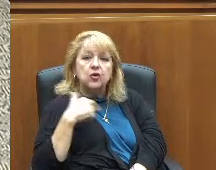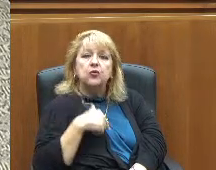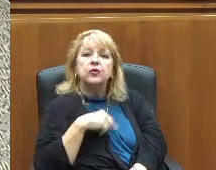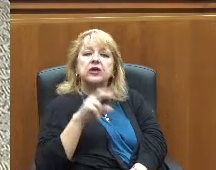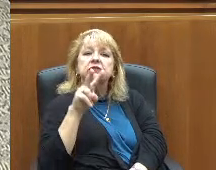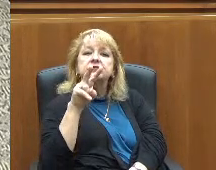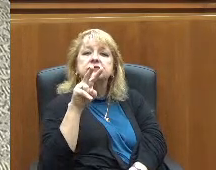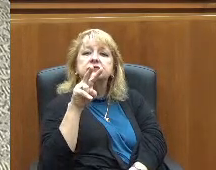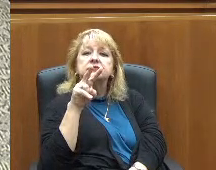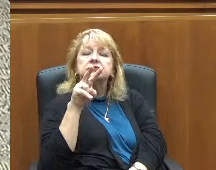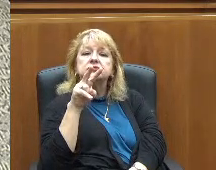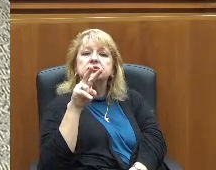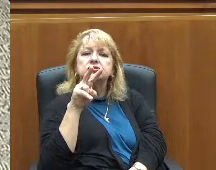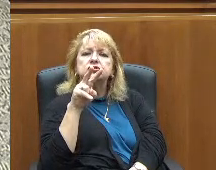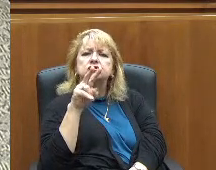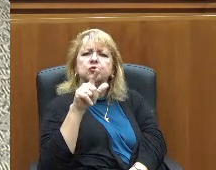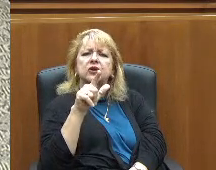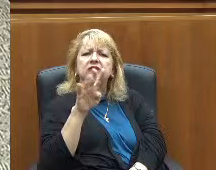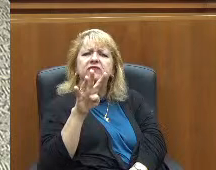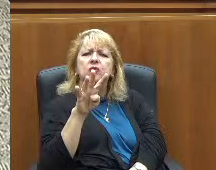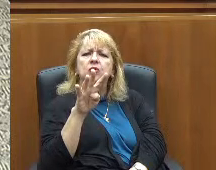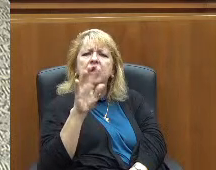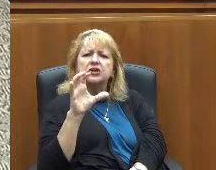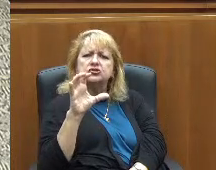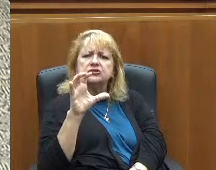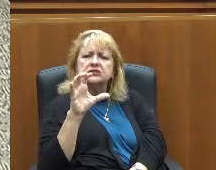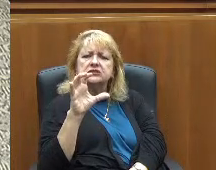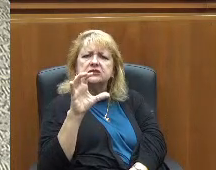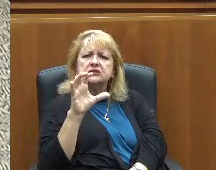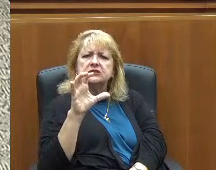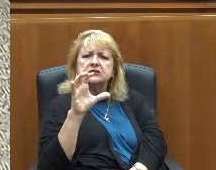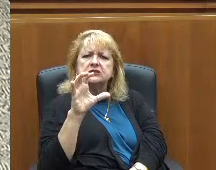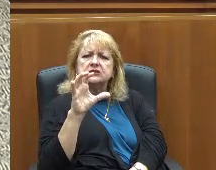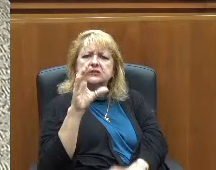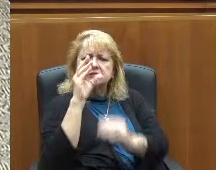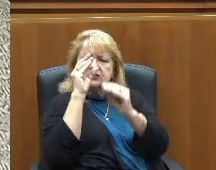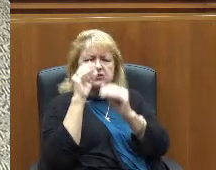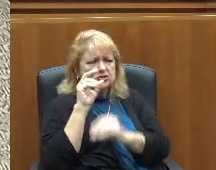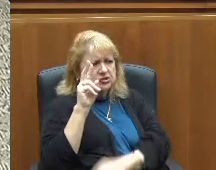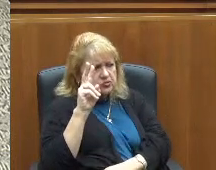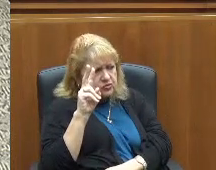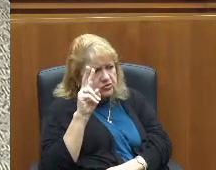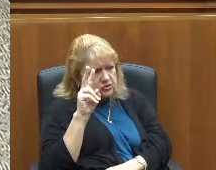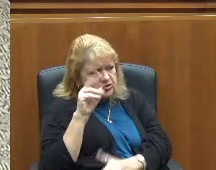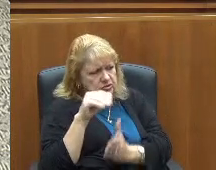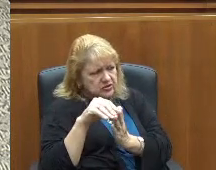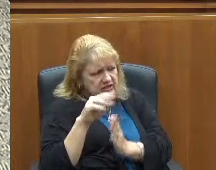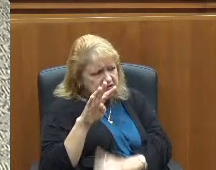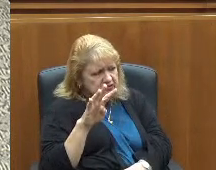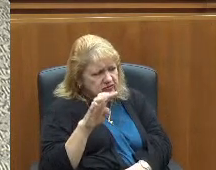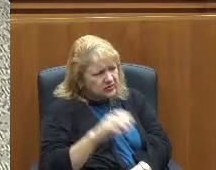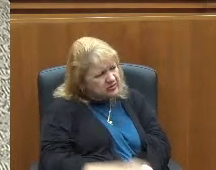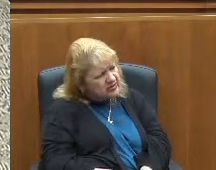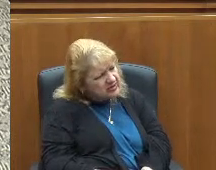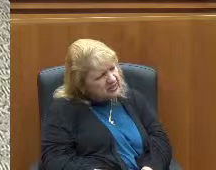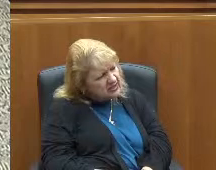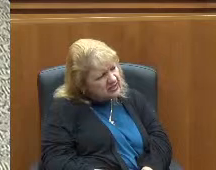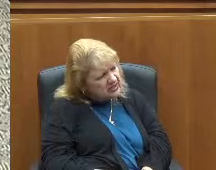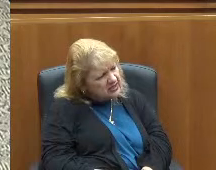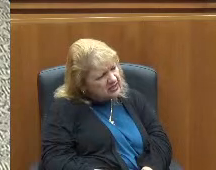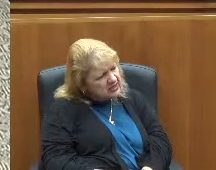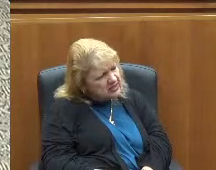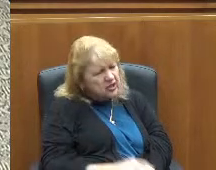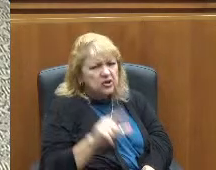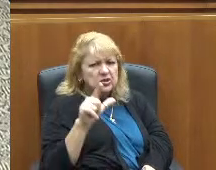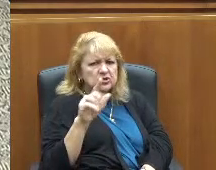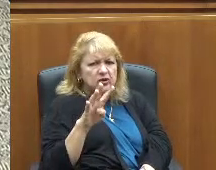2,426 teachers that we need. And right now, we train, when we do our new teacher induction, we have